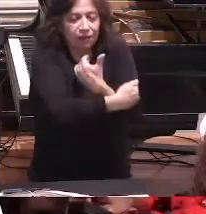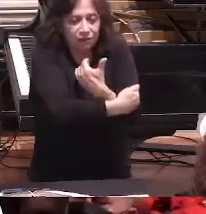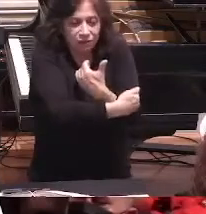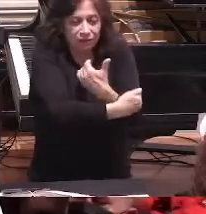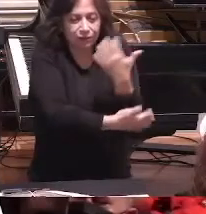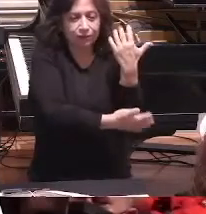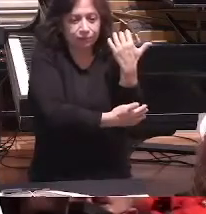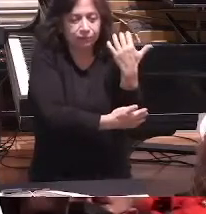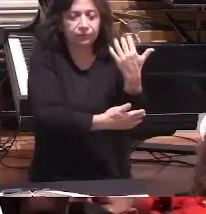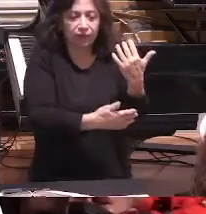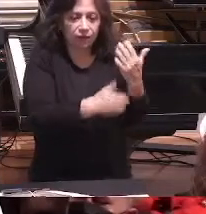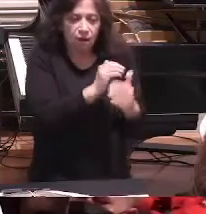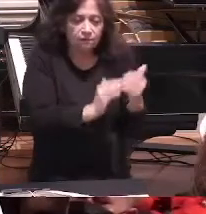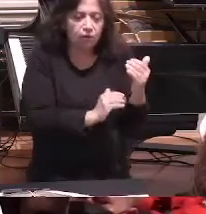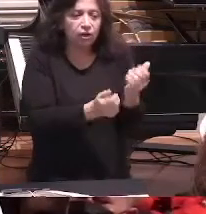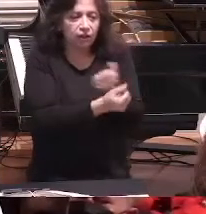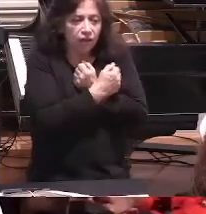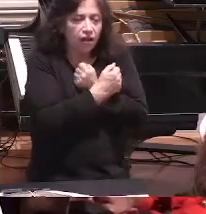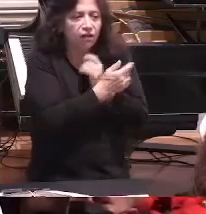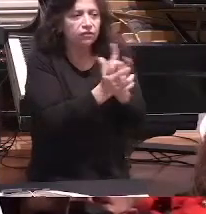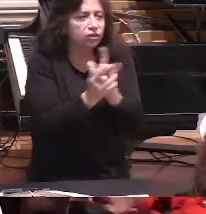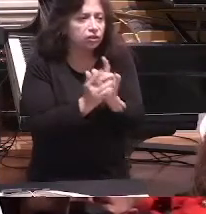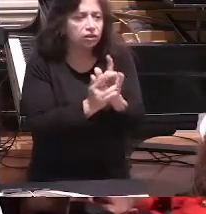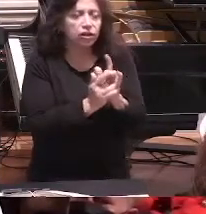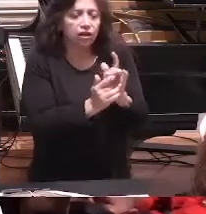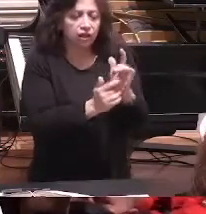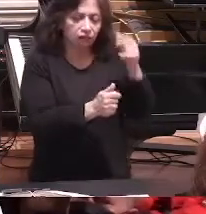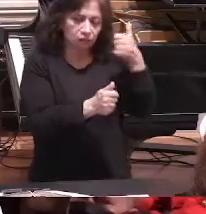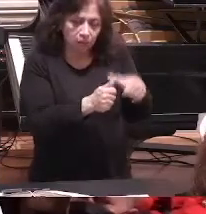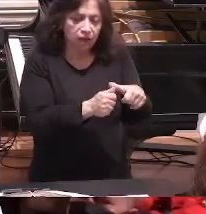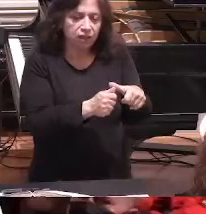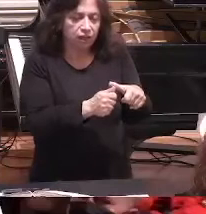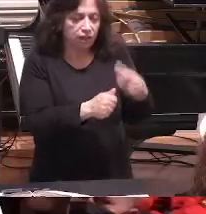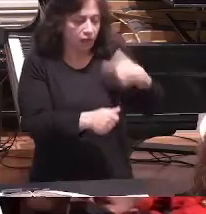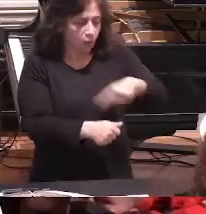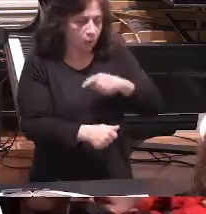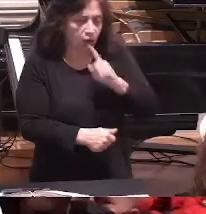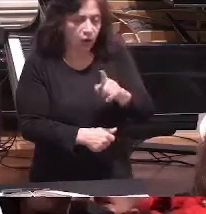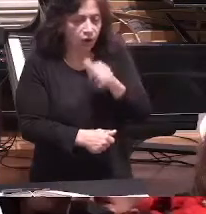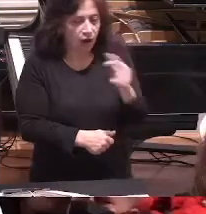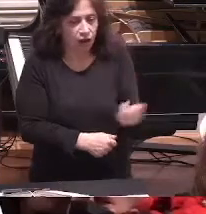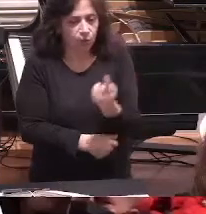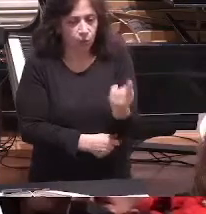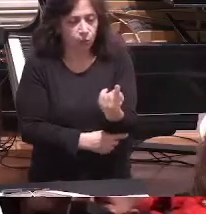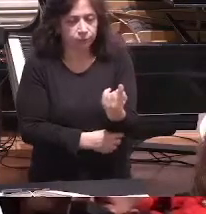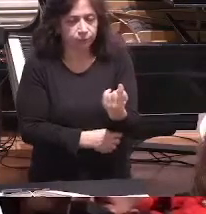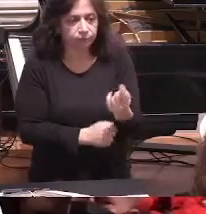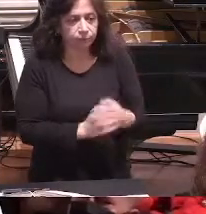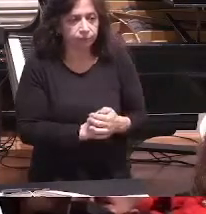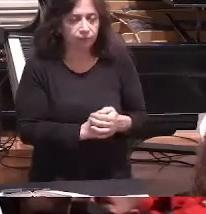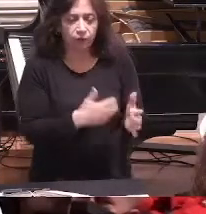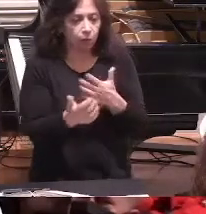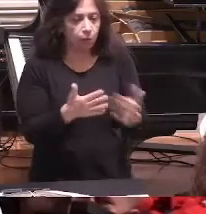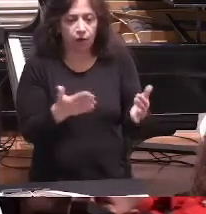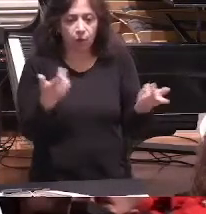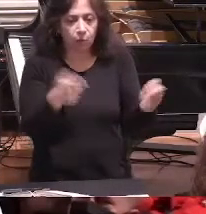held in comfort and in love, and reminded that we are not alone. No matter